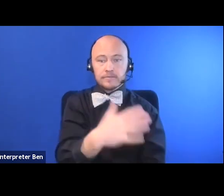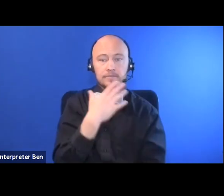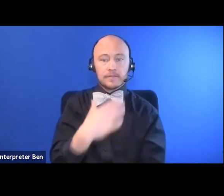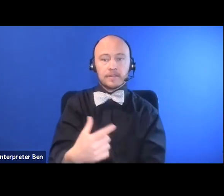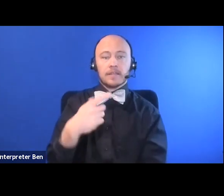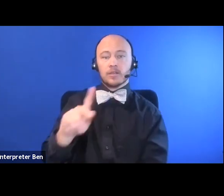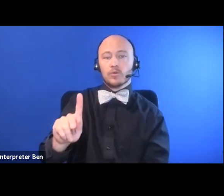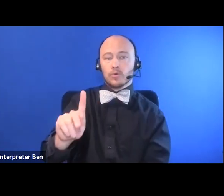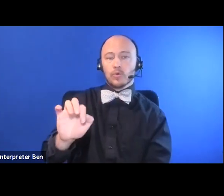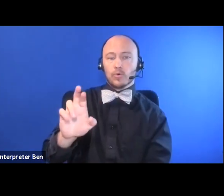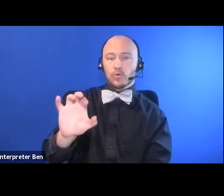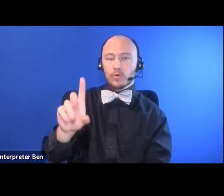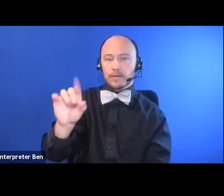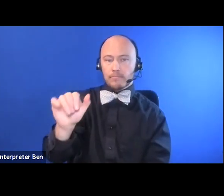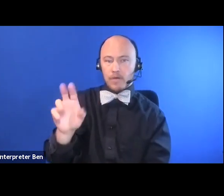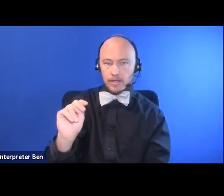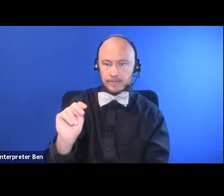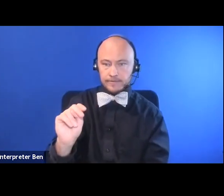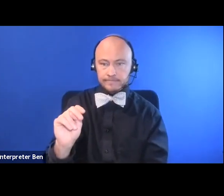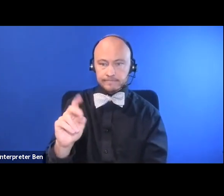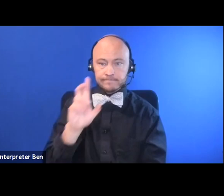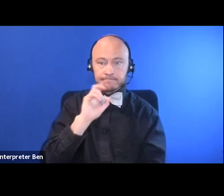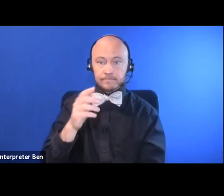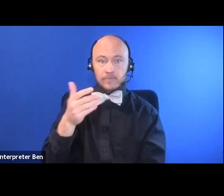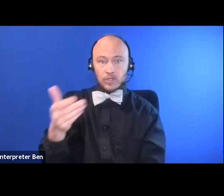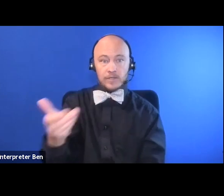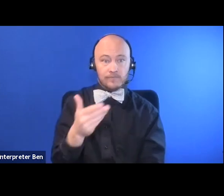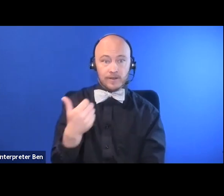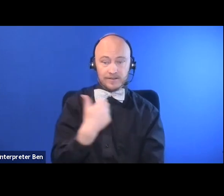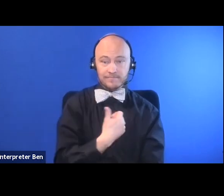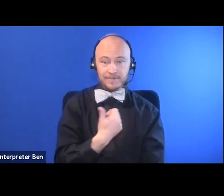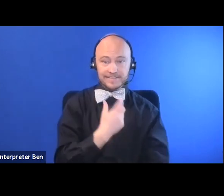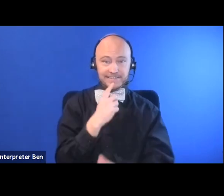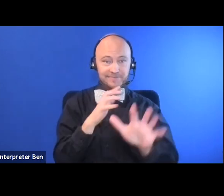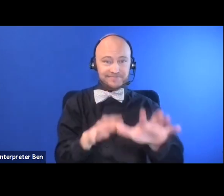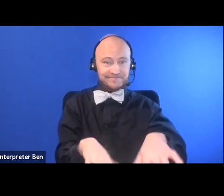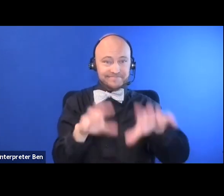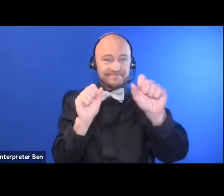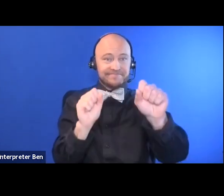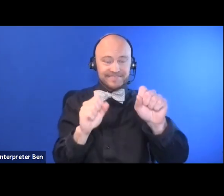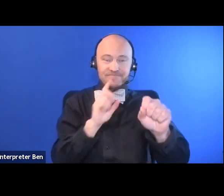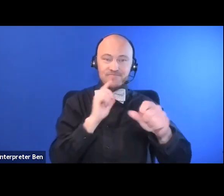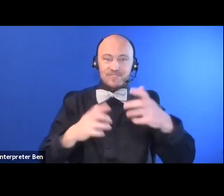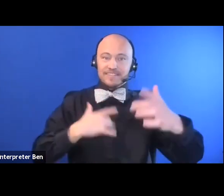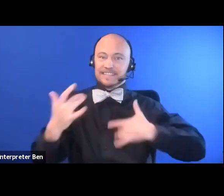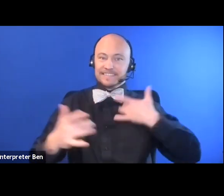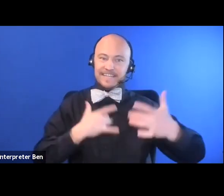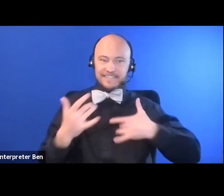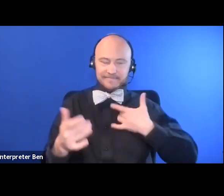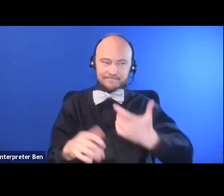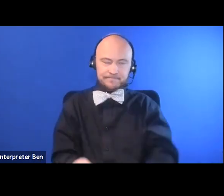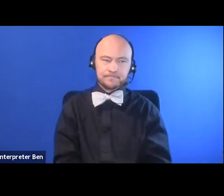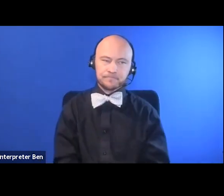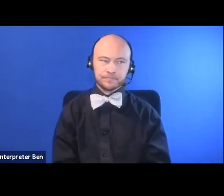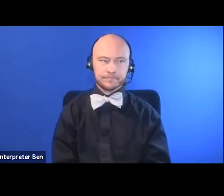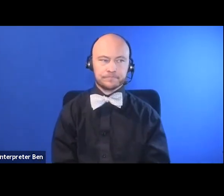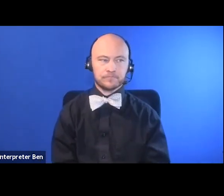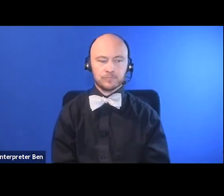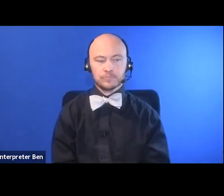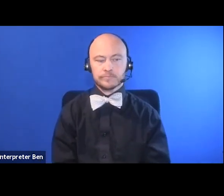Kundiman for inviting me to take part in this. I'm so thrilled.